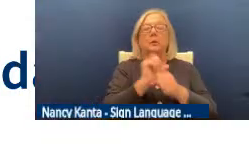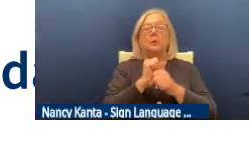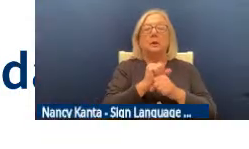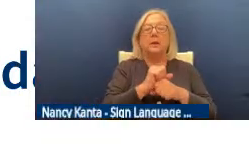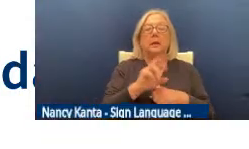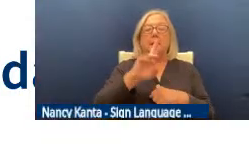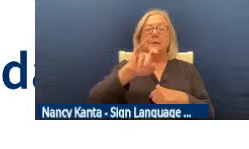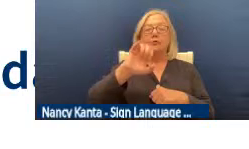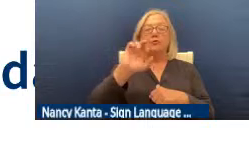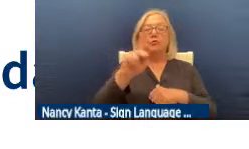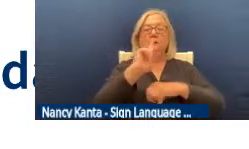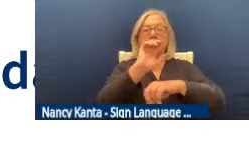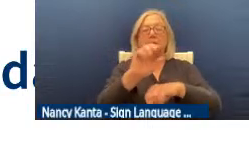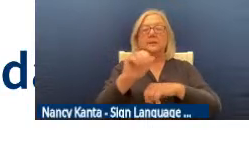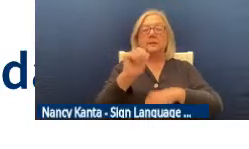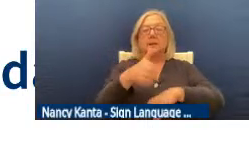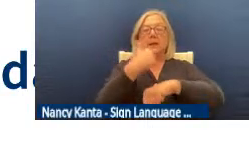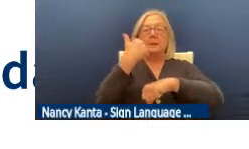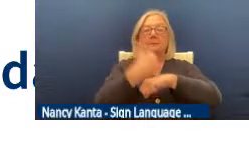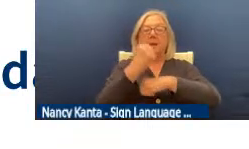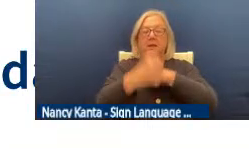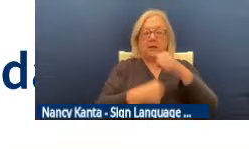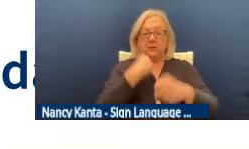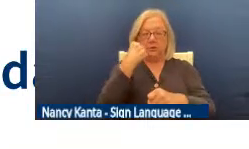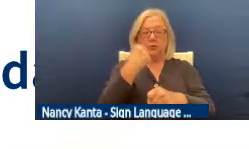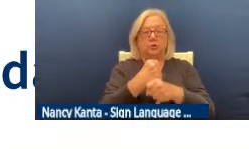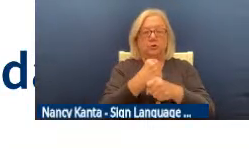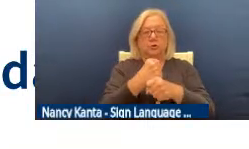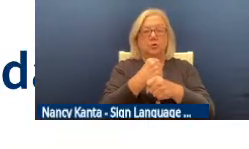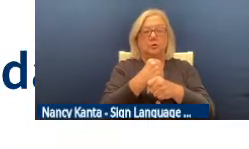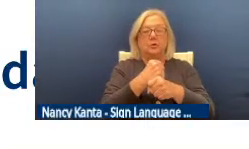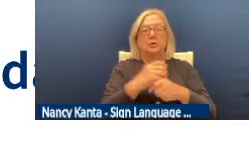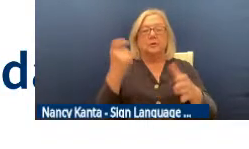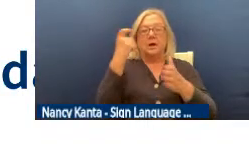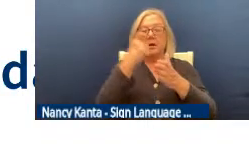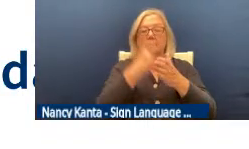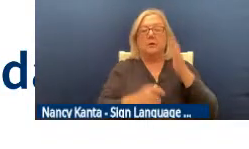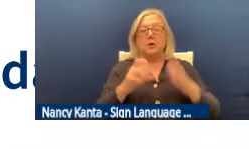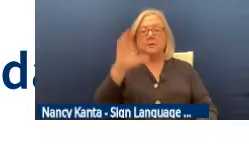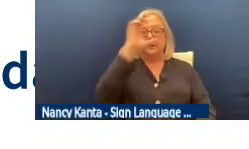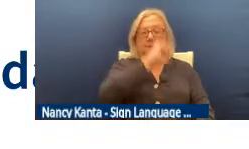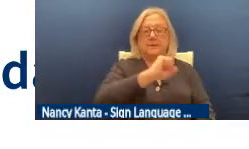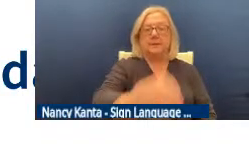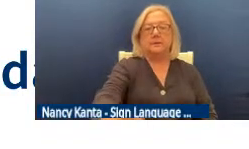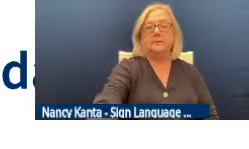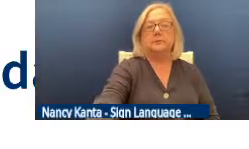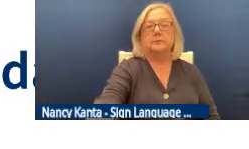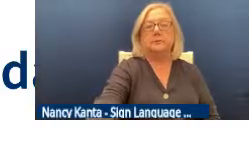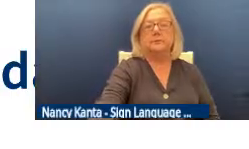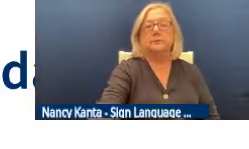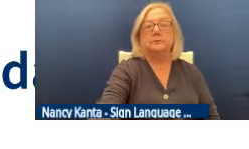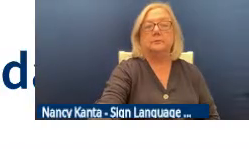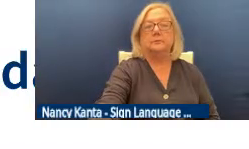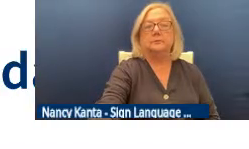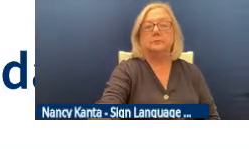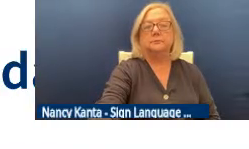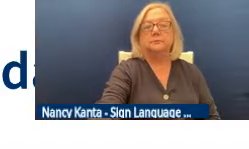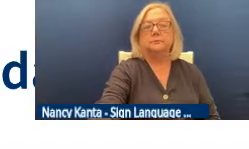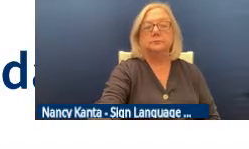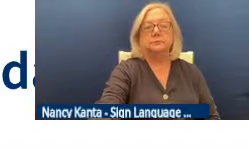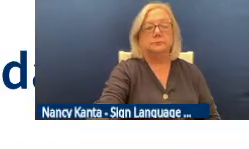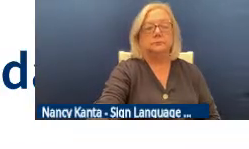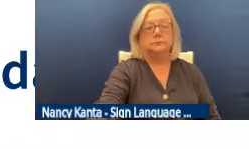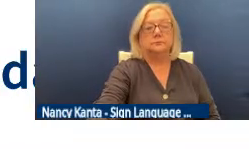estimate. So the schedule that we are currently looking at, looks to get in the water as soon as